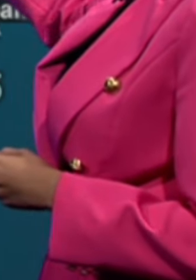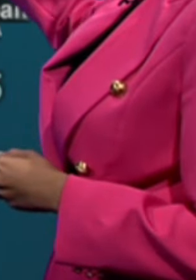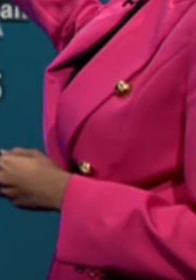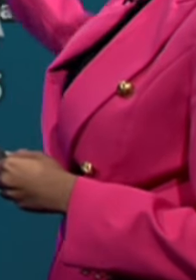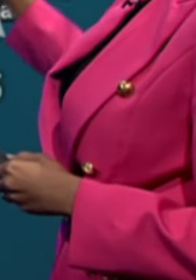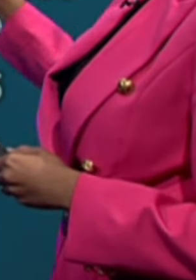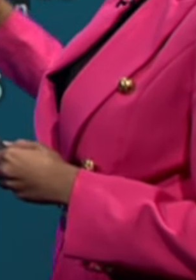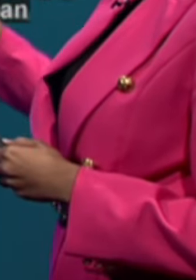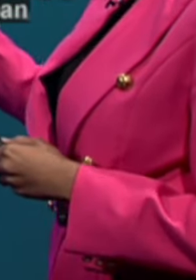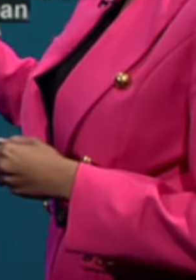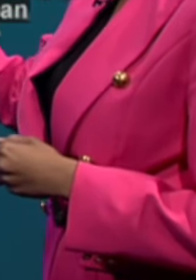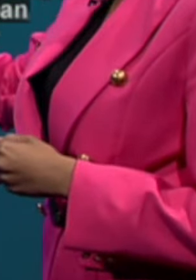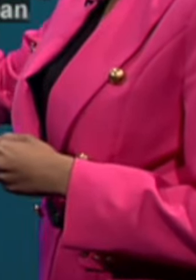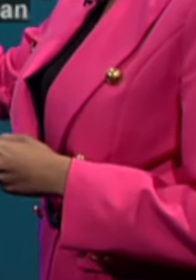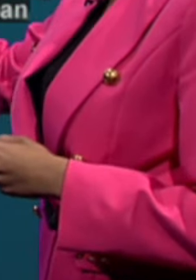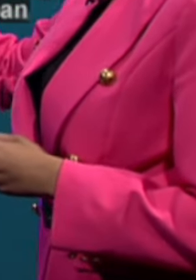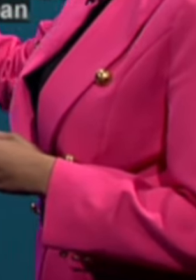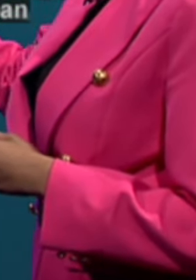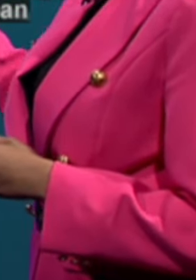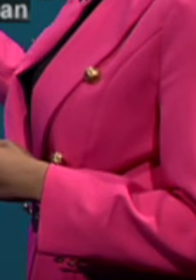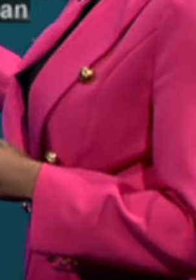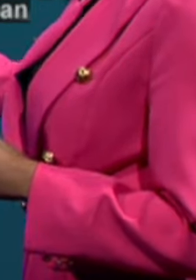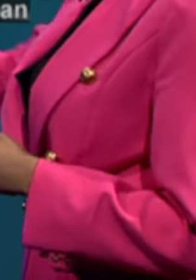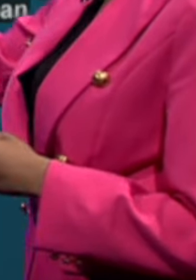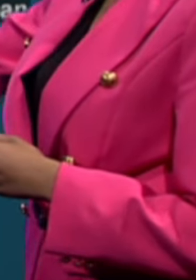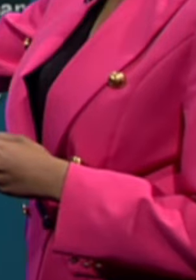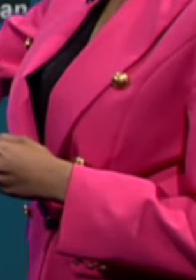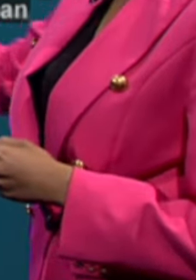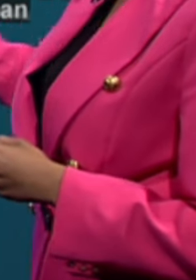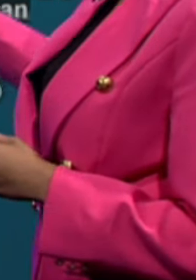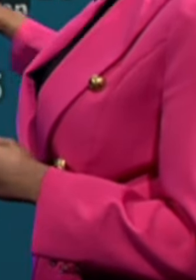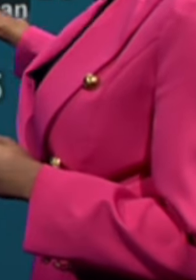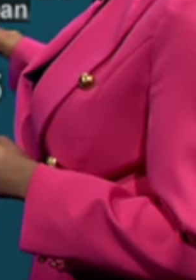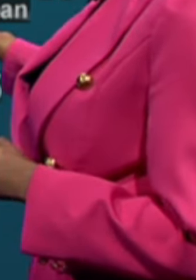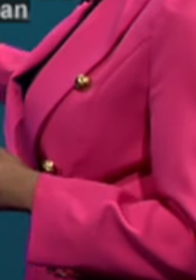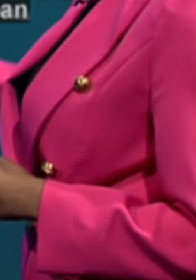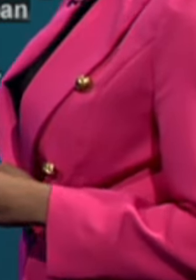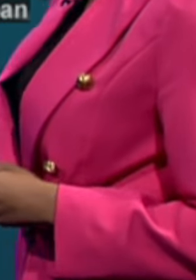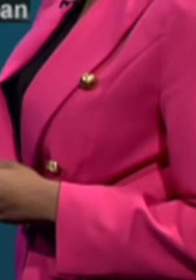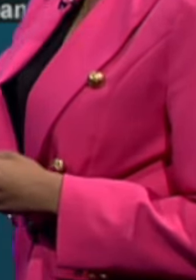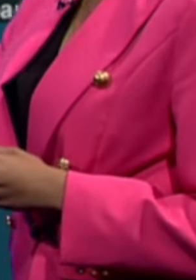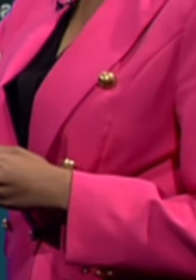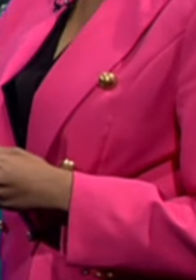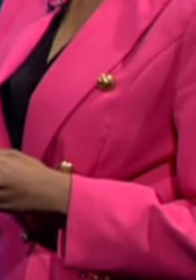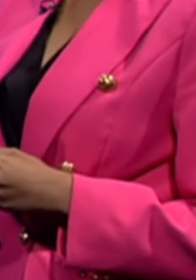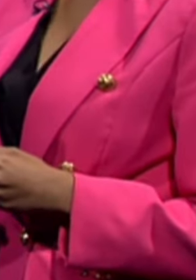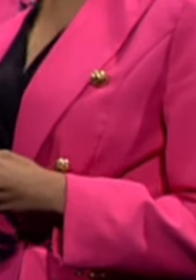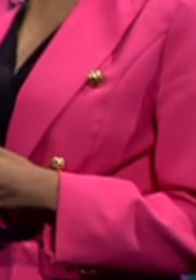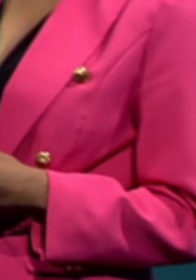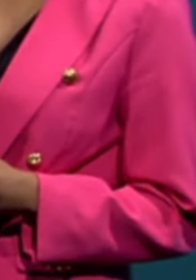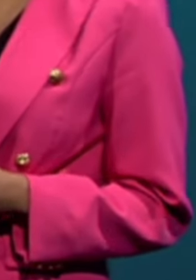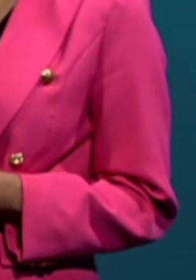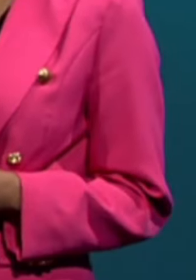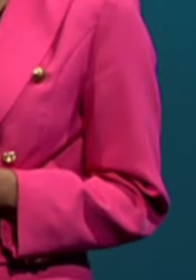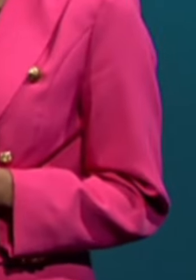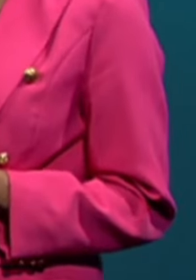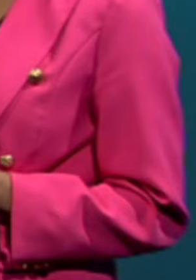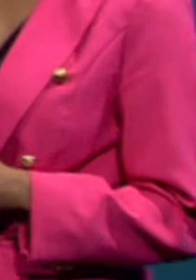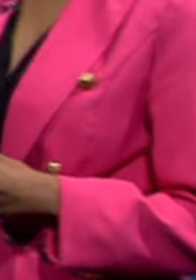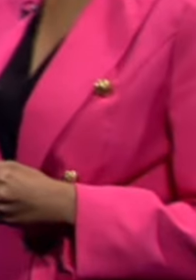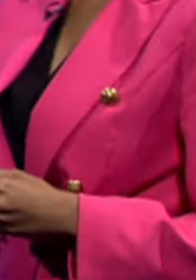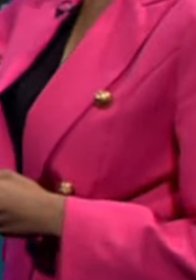karolong ya Gauteng go tla nna le pula diperesente di le 80 re lebela gape karolo ya Free State karolo ya KwaZulu Natal go ralala karolo ya Eastern Cape go tla nna le pula